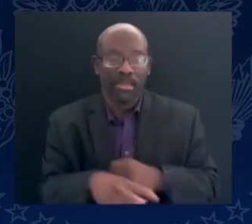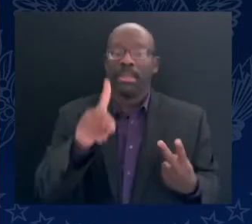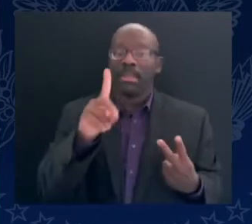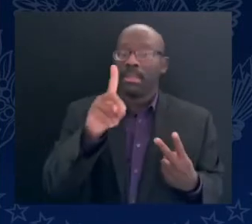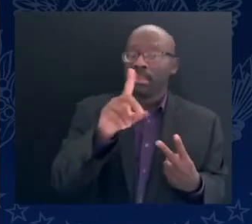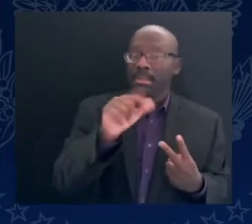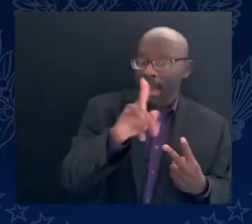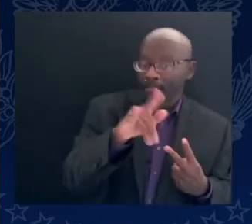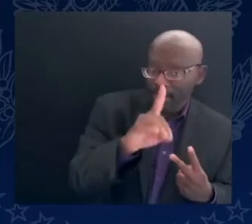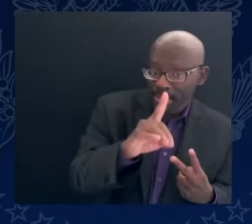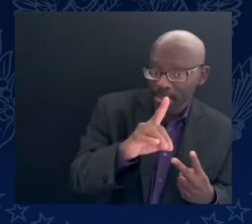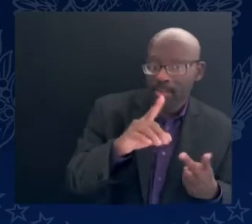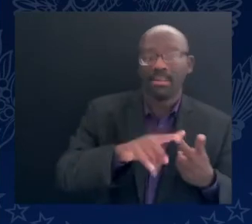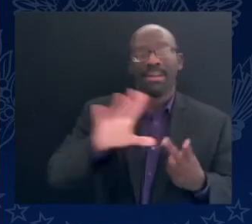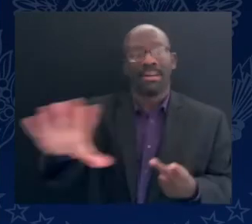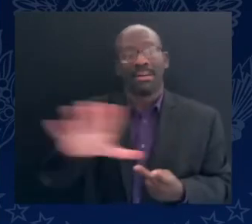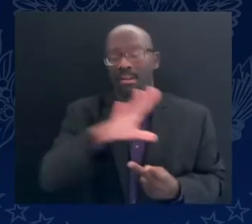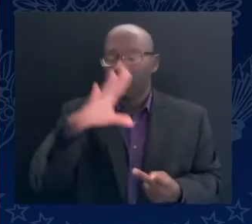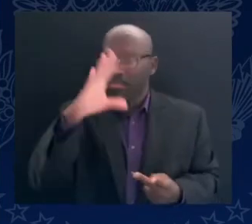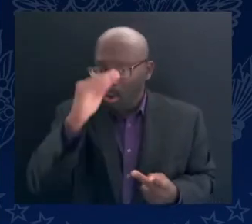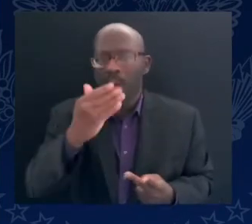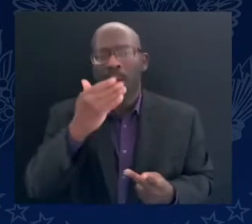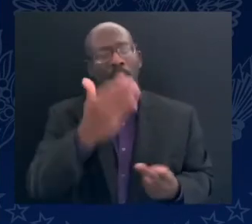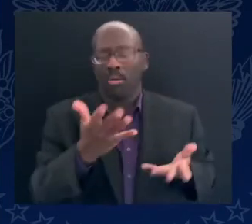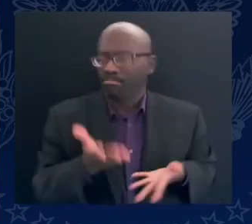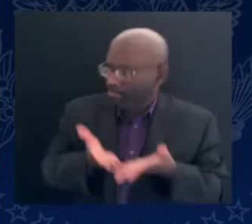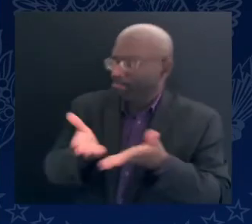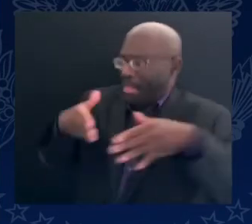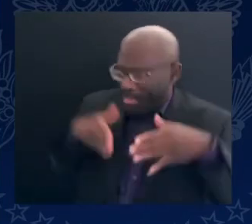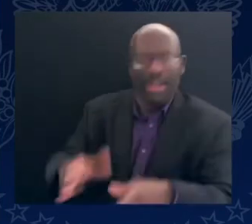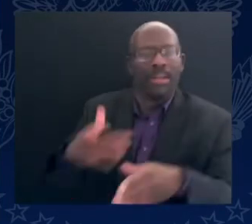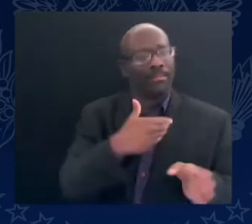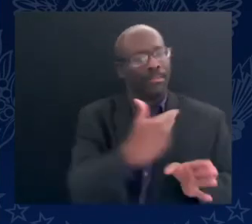and dad with us tonight. And Elton,